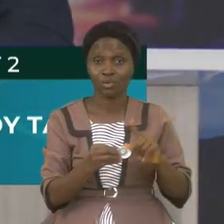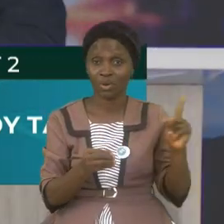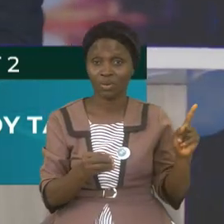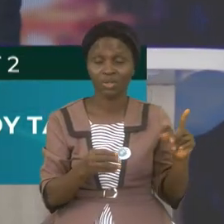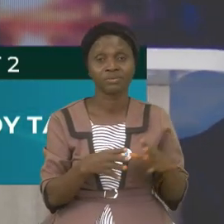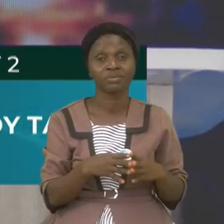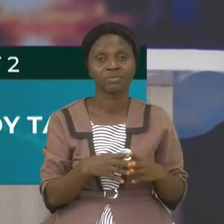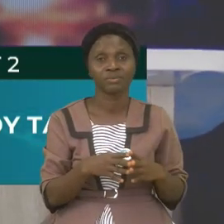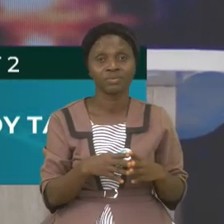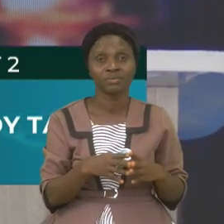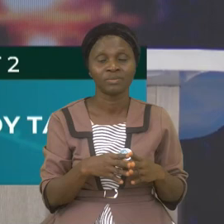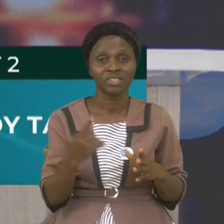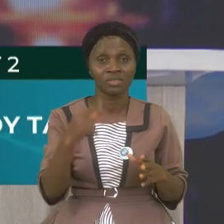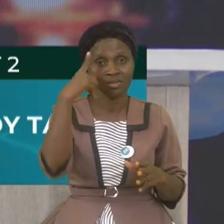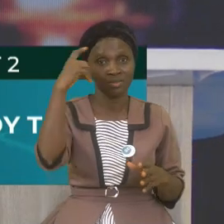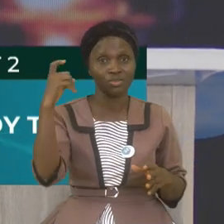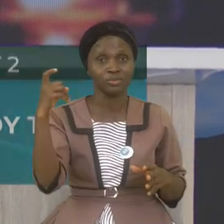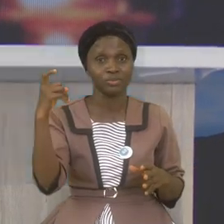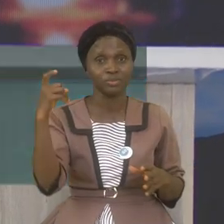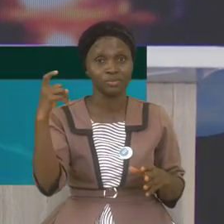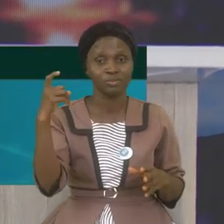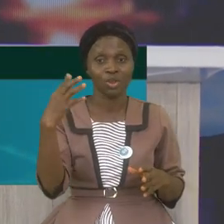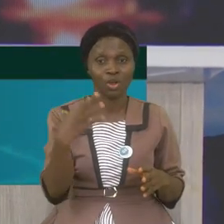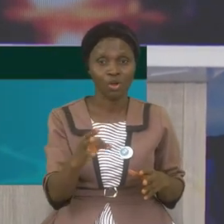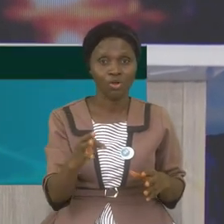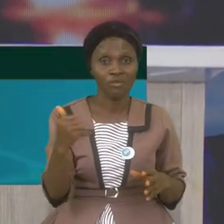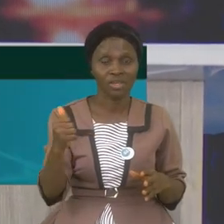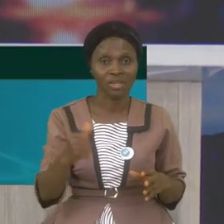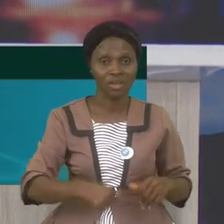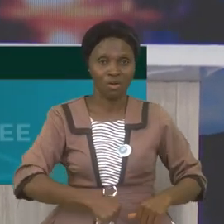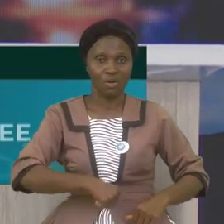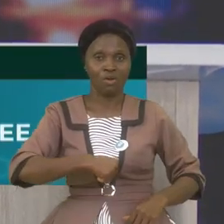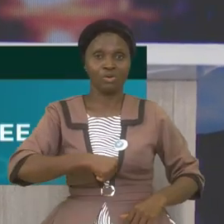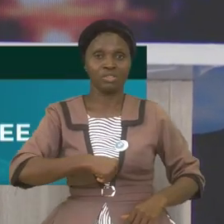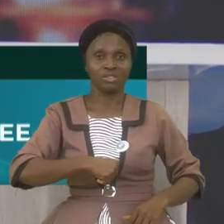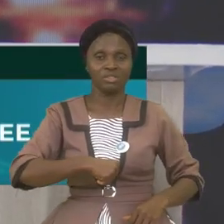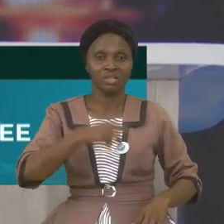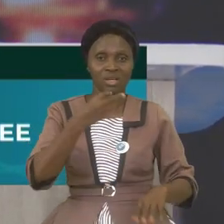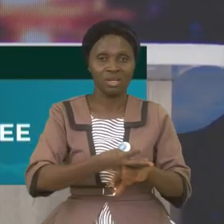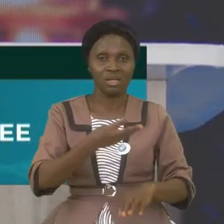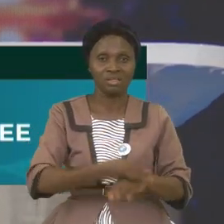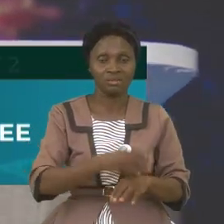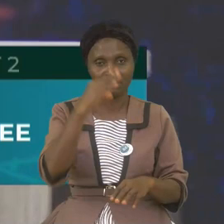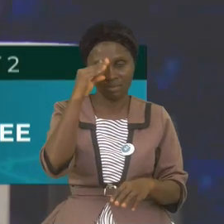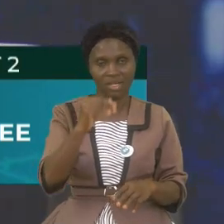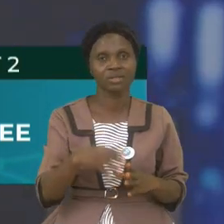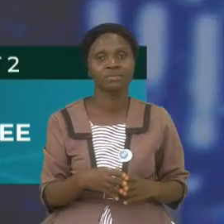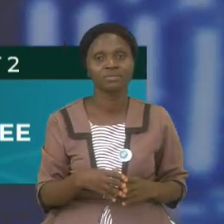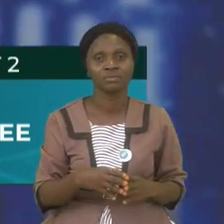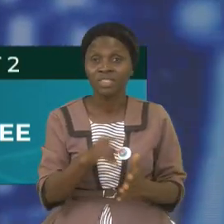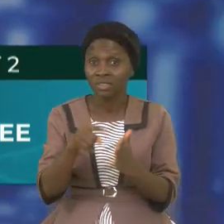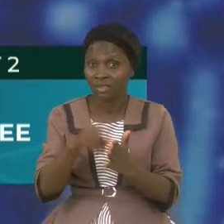there is the dream of a haughty, hardened man. This